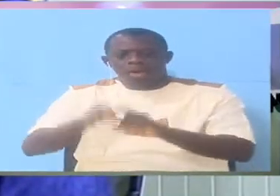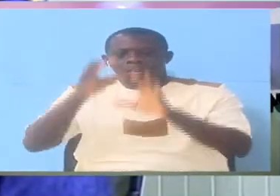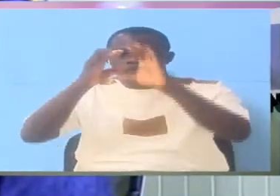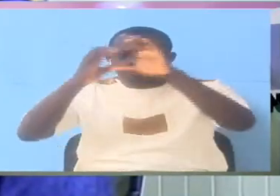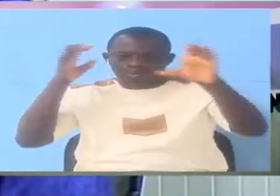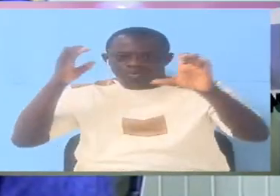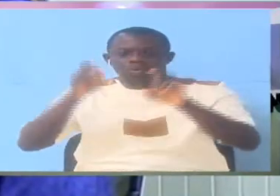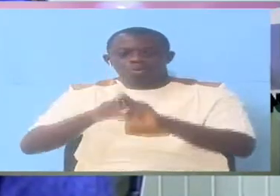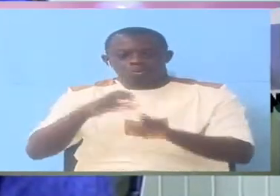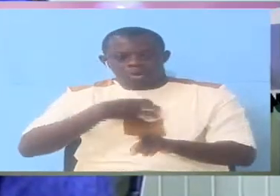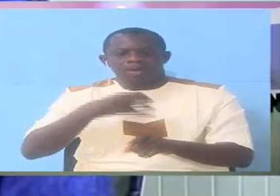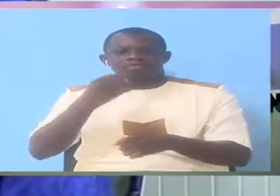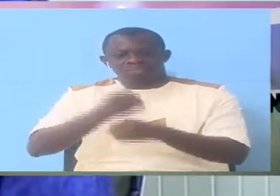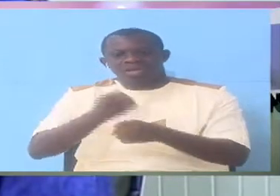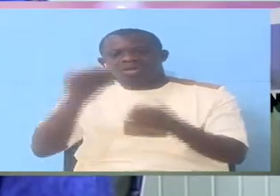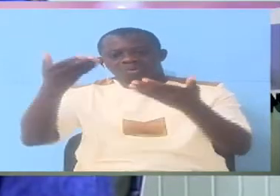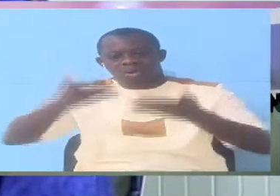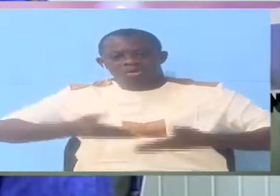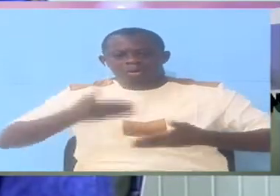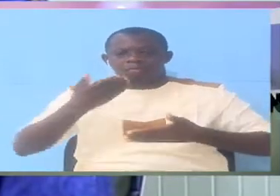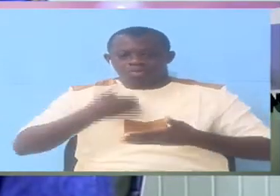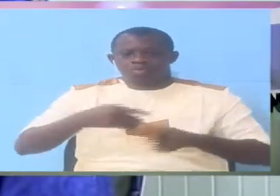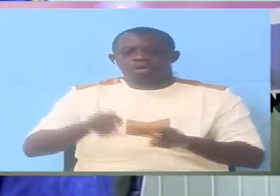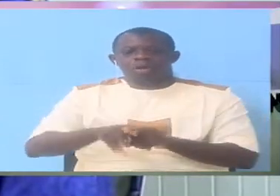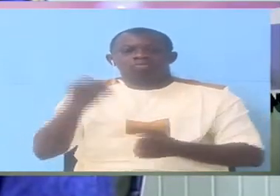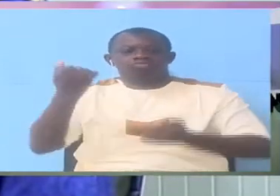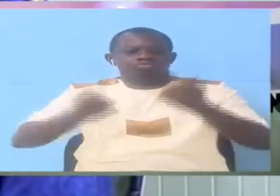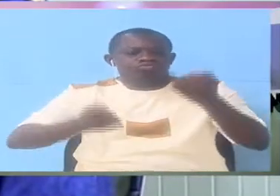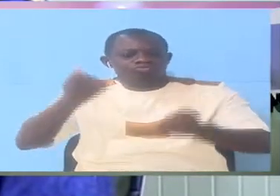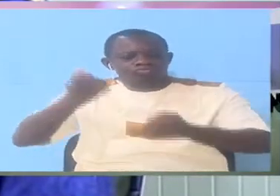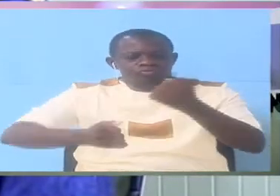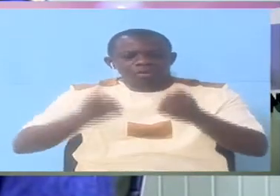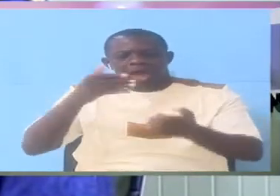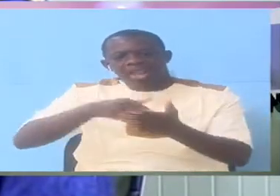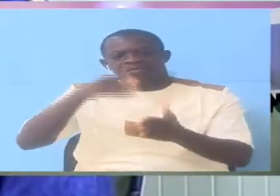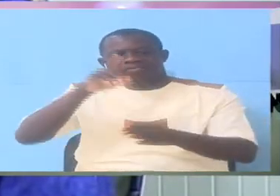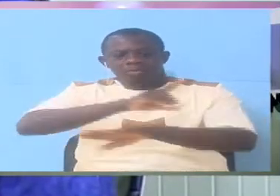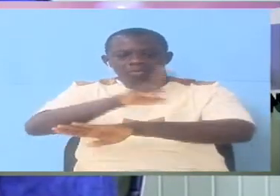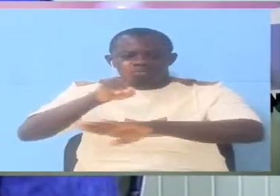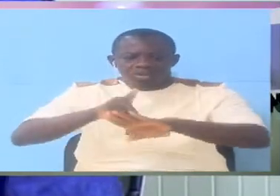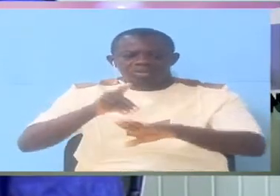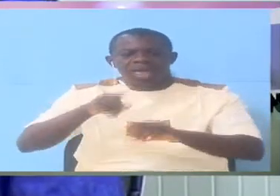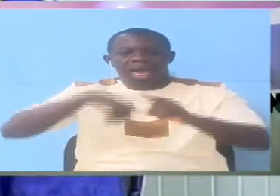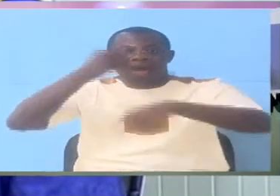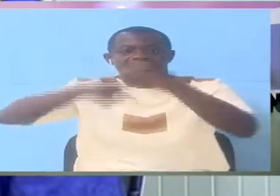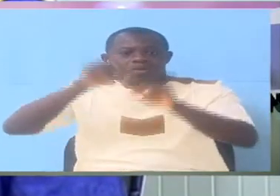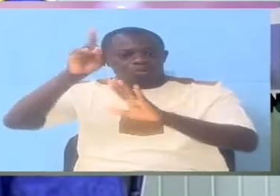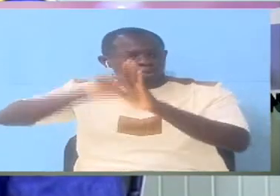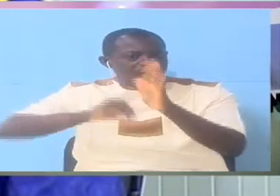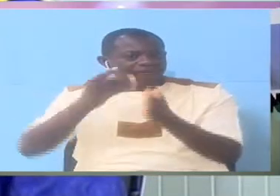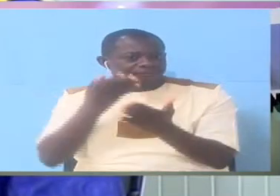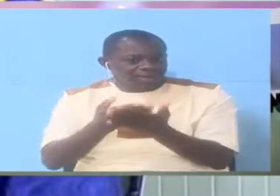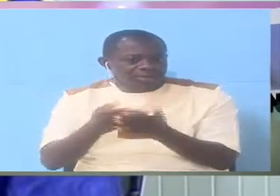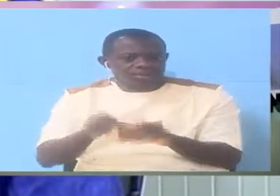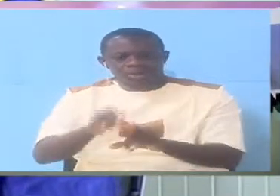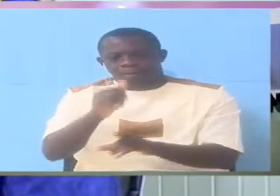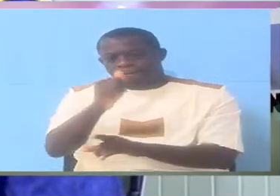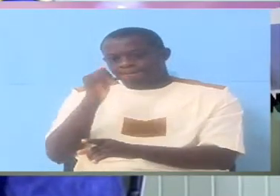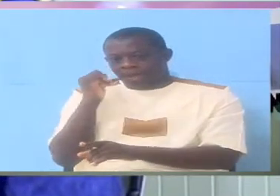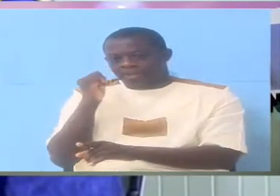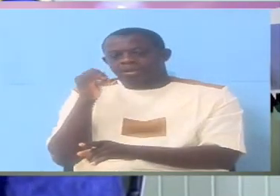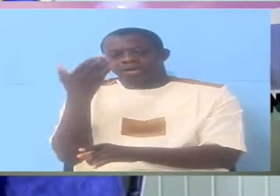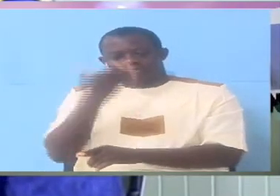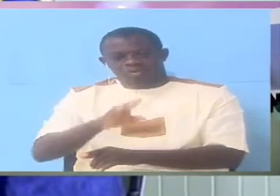these buses to ferry people to the venue, and after the program, the buses will ferry them back. And kabringa mol samba from